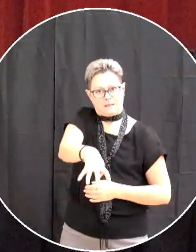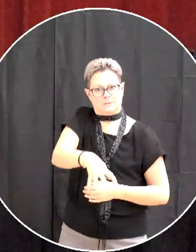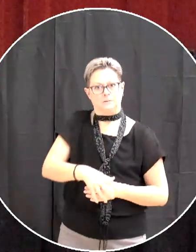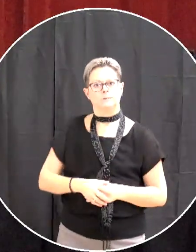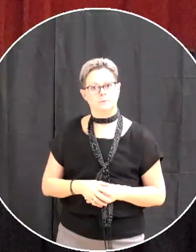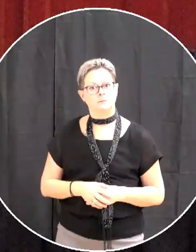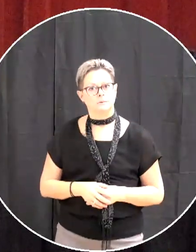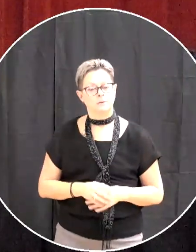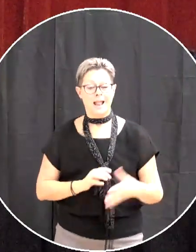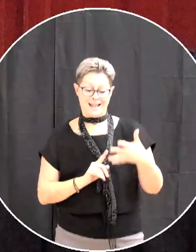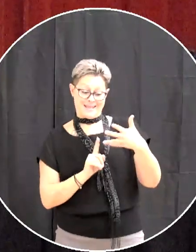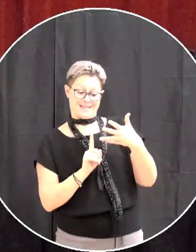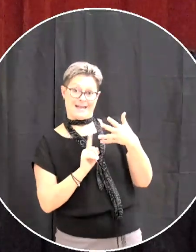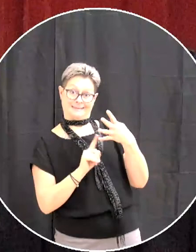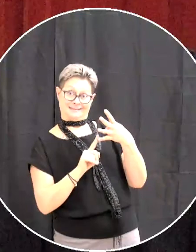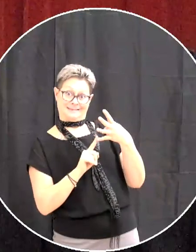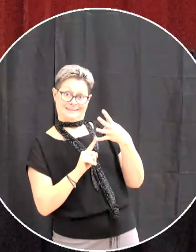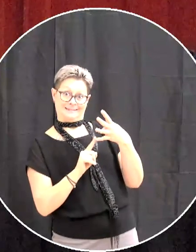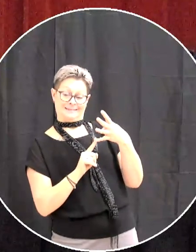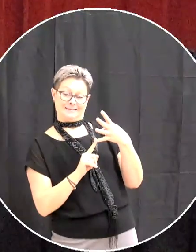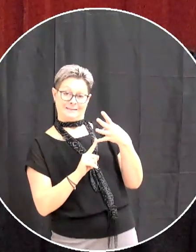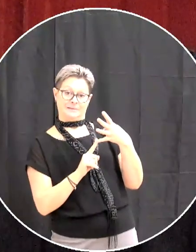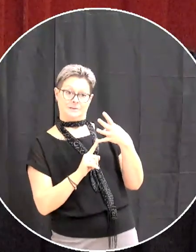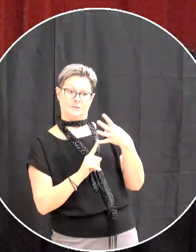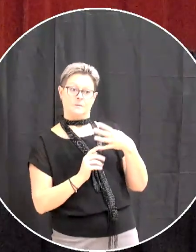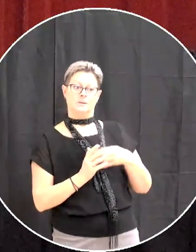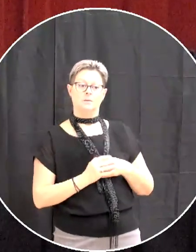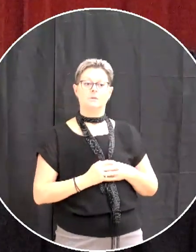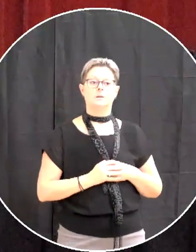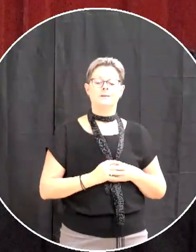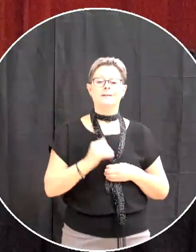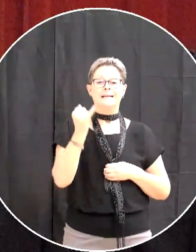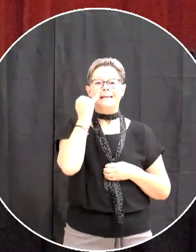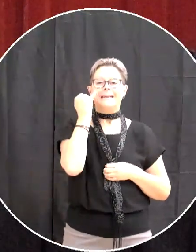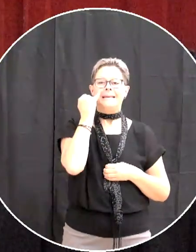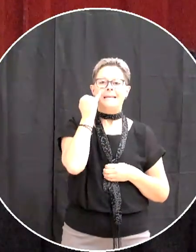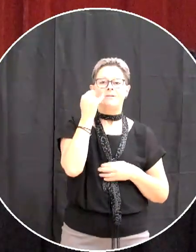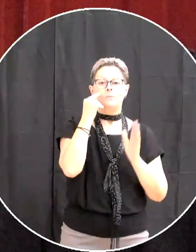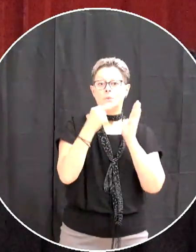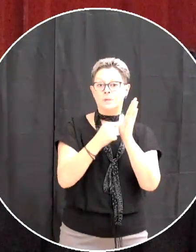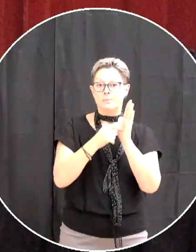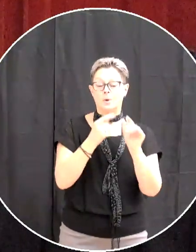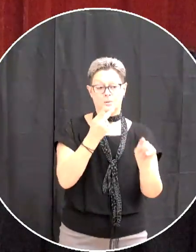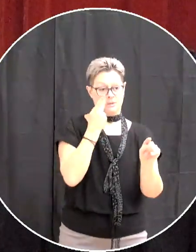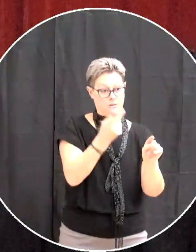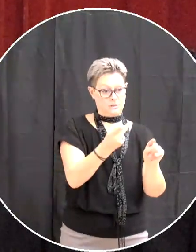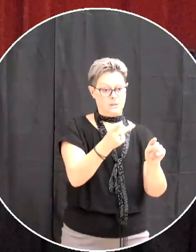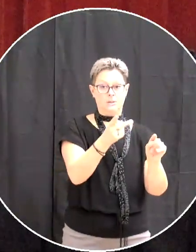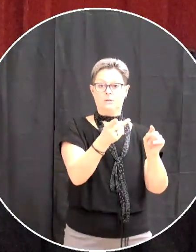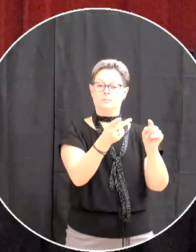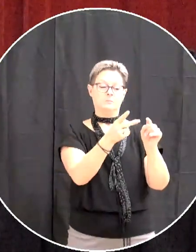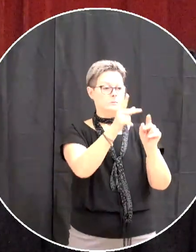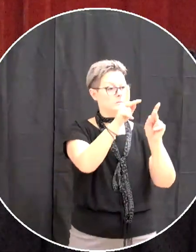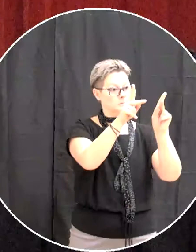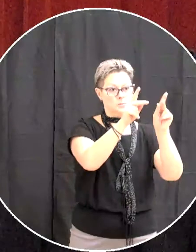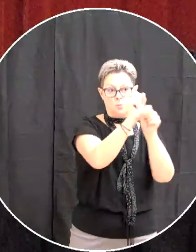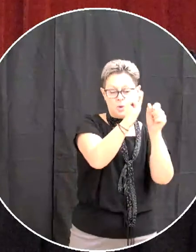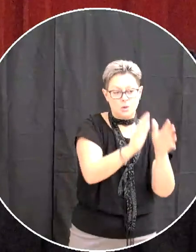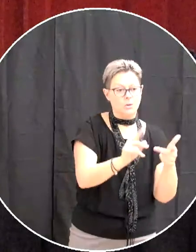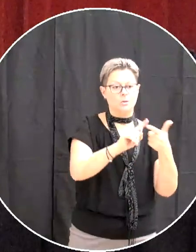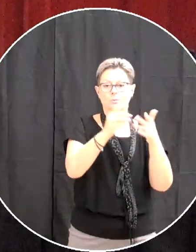And lastly on this, third-party harassment by contractor, student, parent,